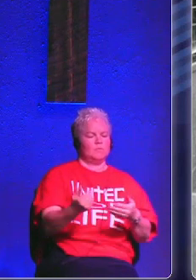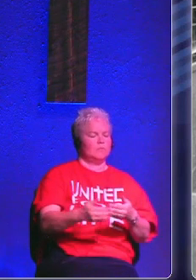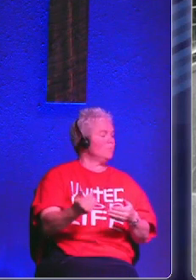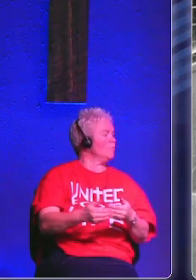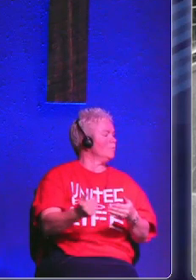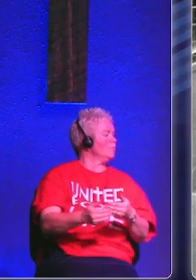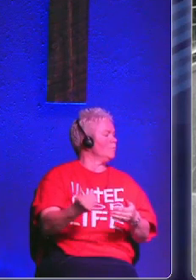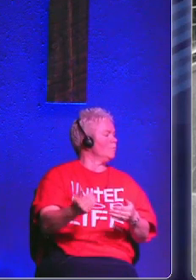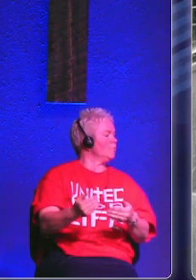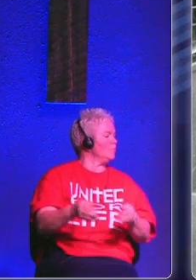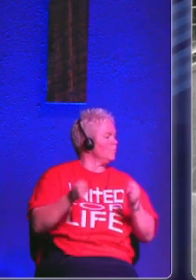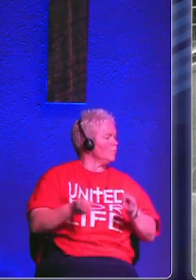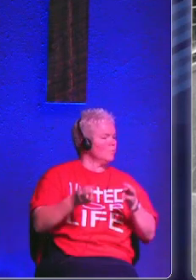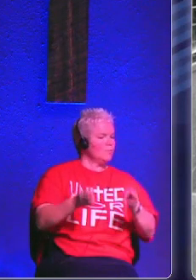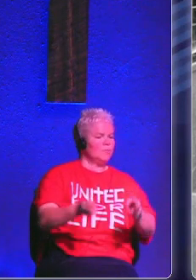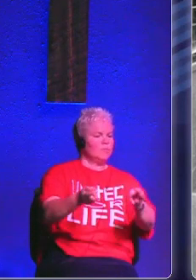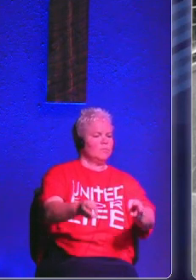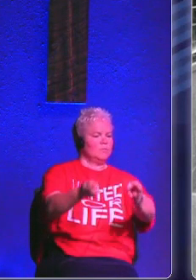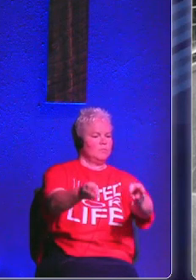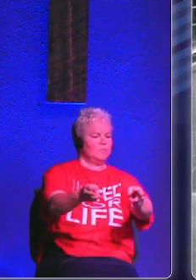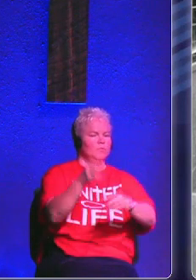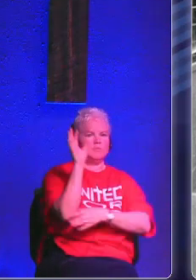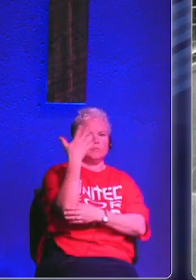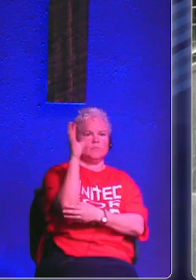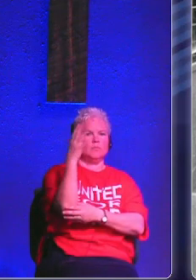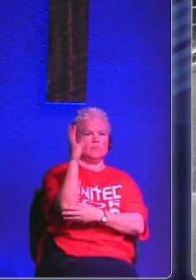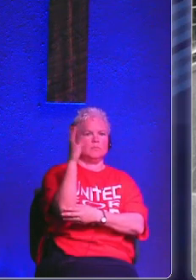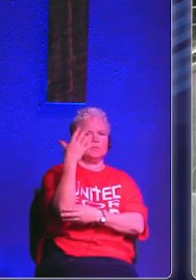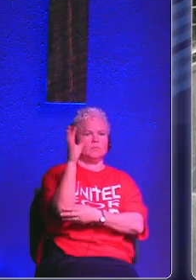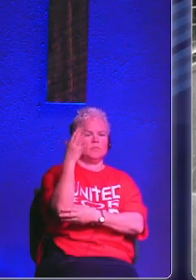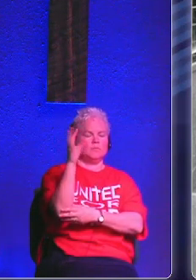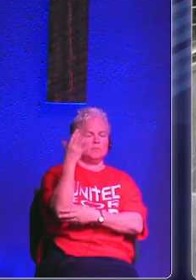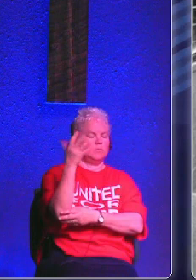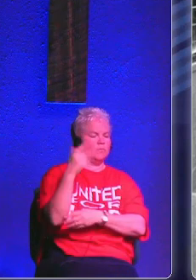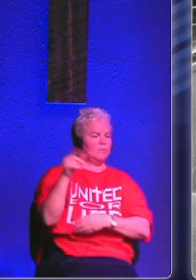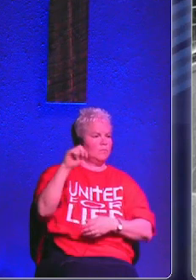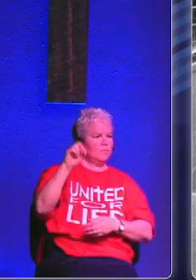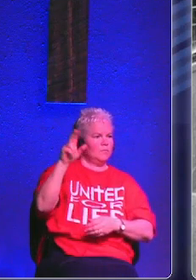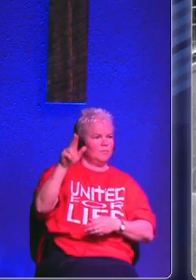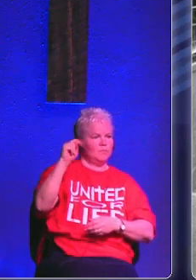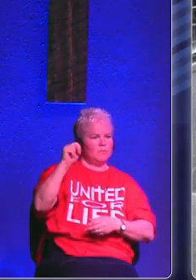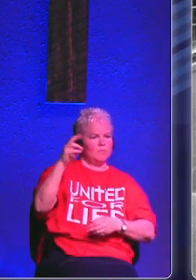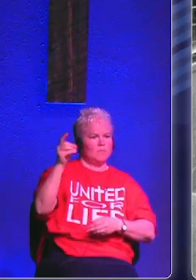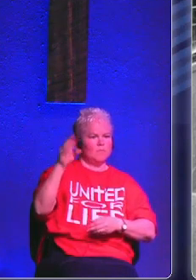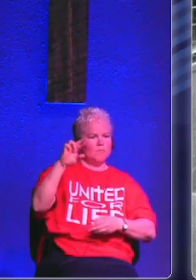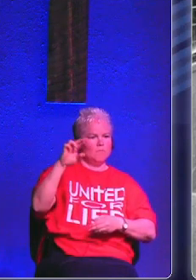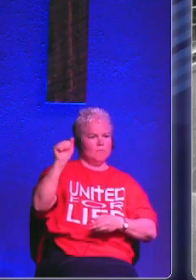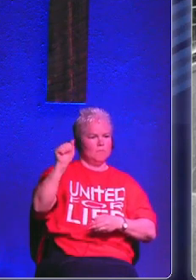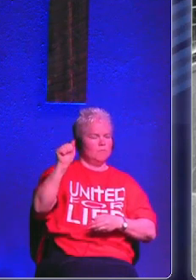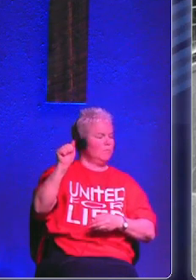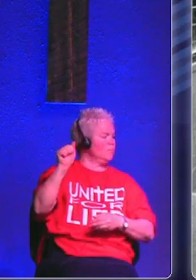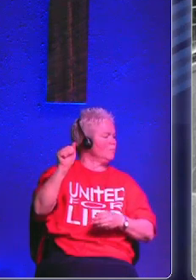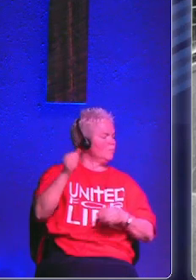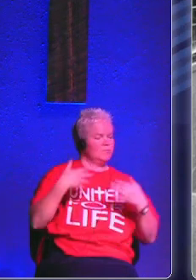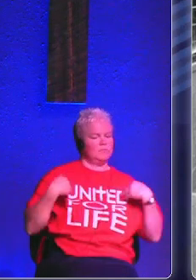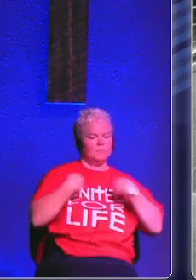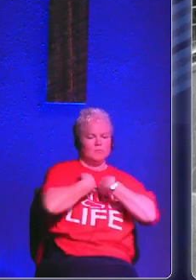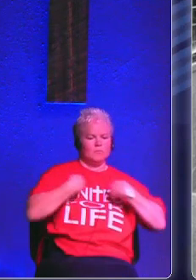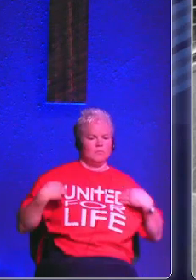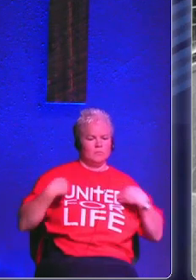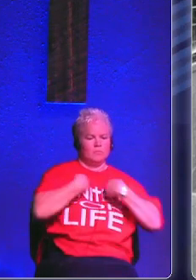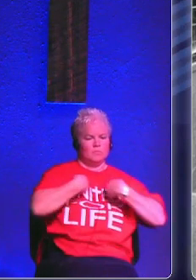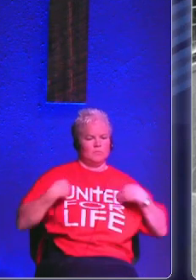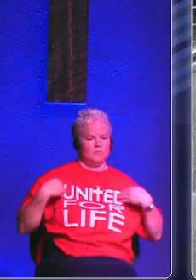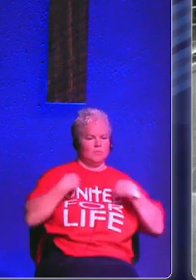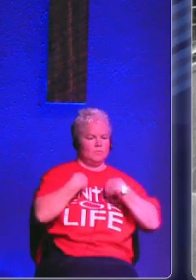easier to walk on that road than it is to walk in the trees or in the tundra. See, for the animals up there, they